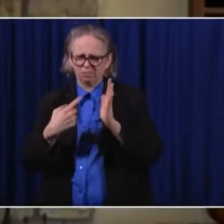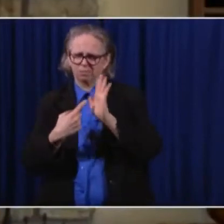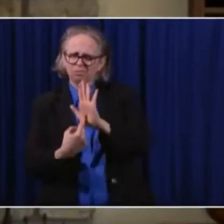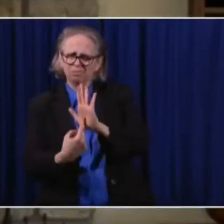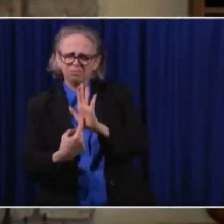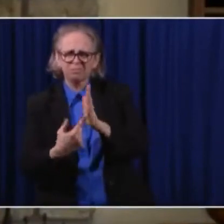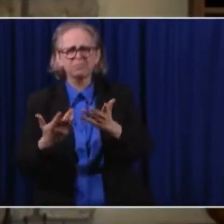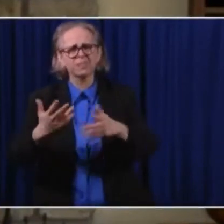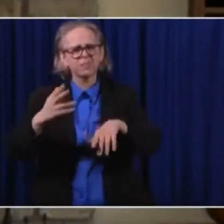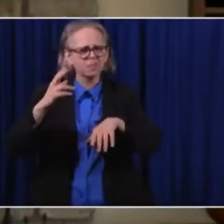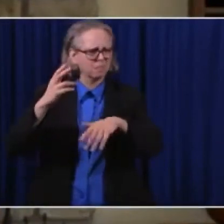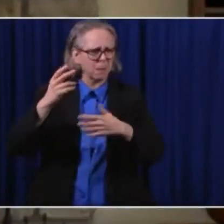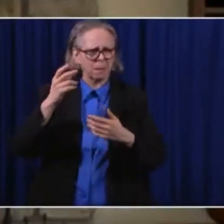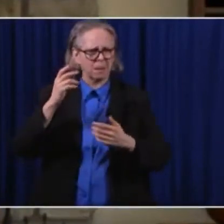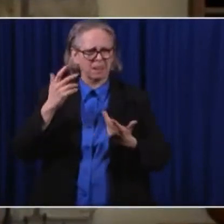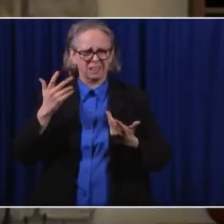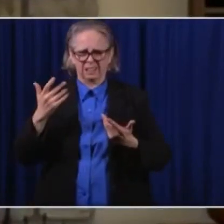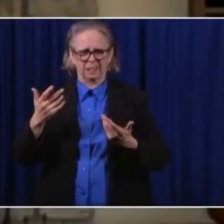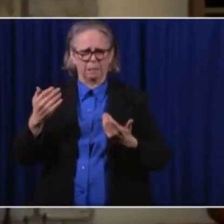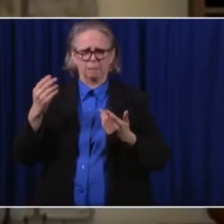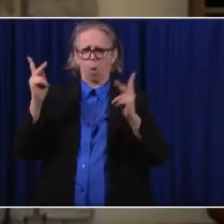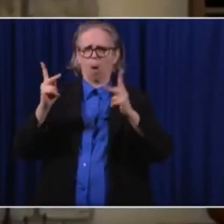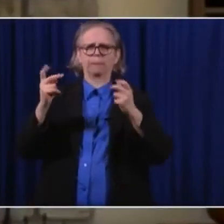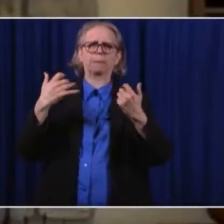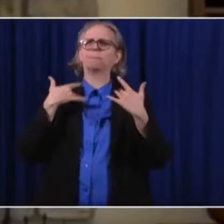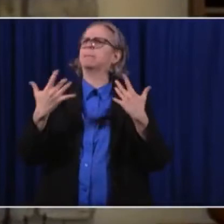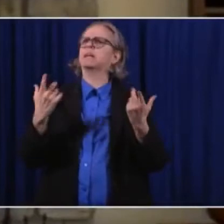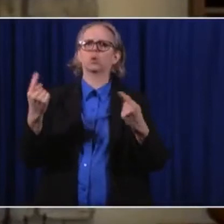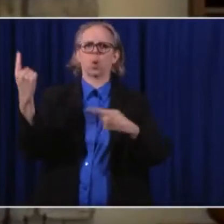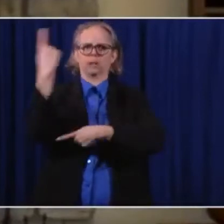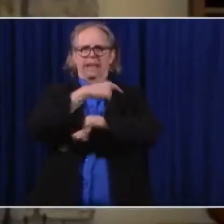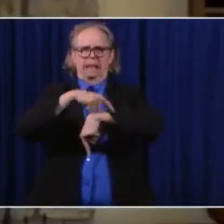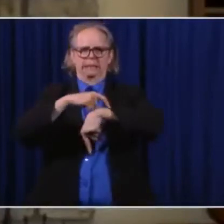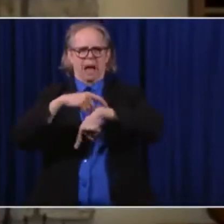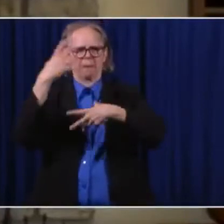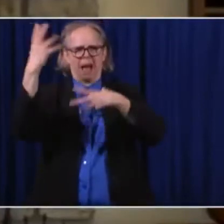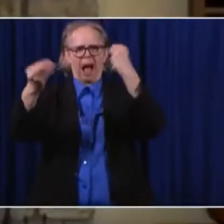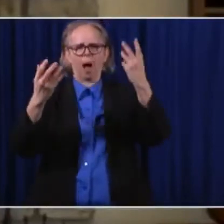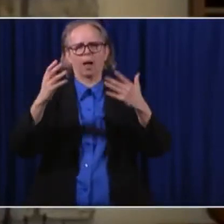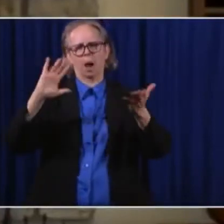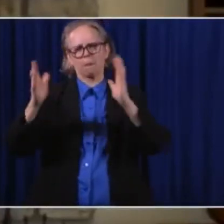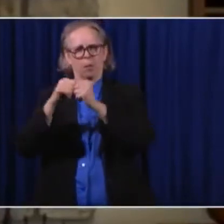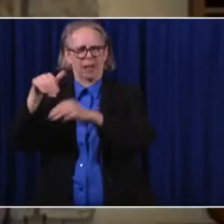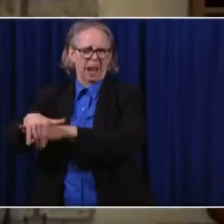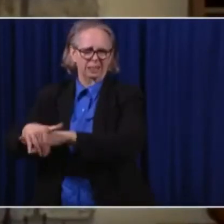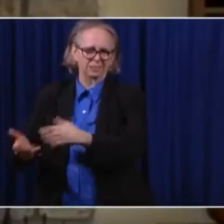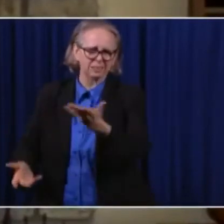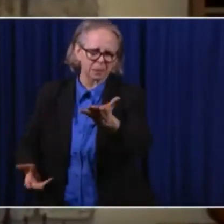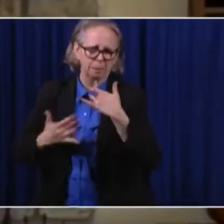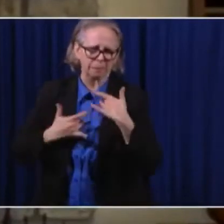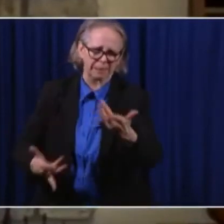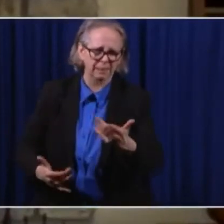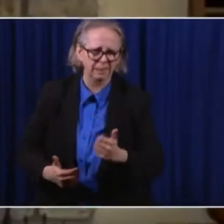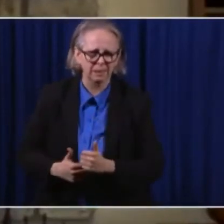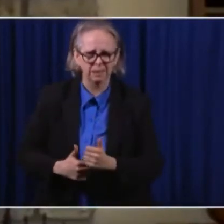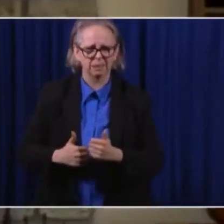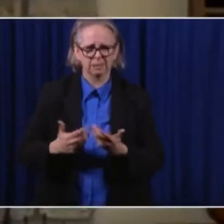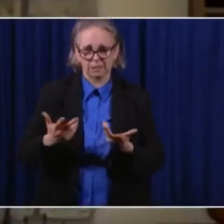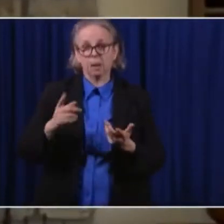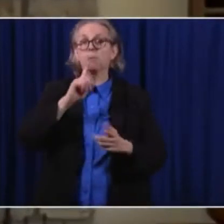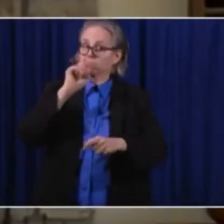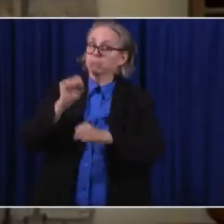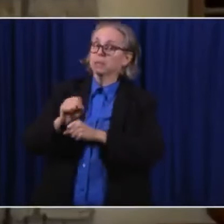there is between 10 o'clock and 5 a.m. But there are people out at 10 o'clock. And the goal is, you know,